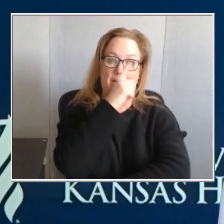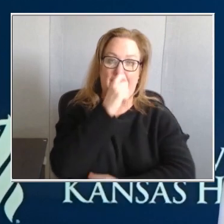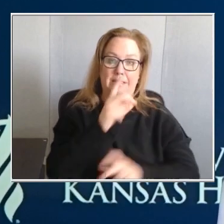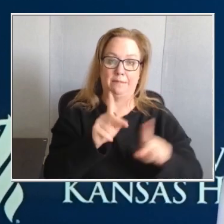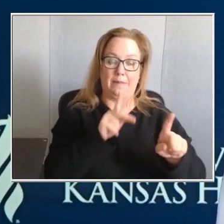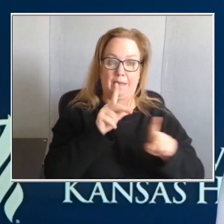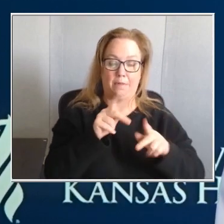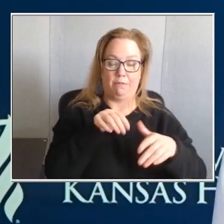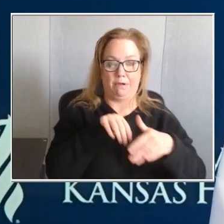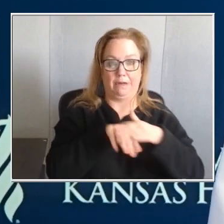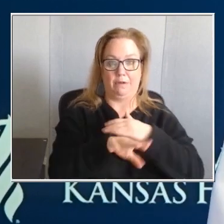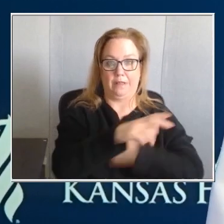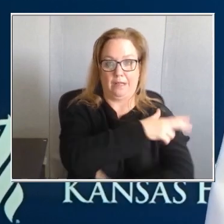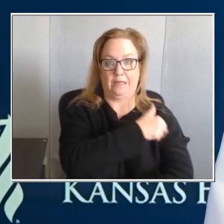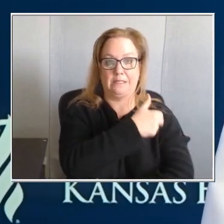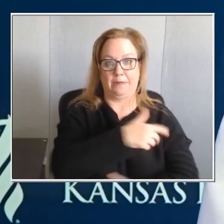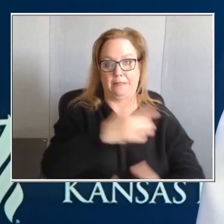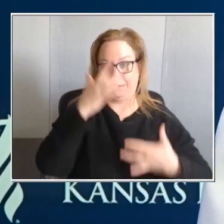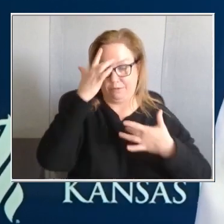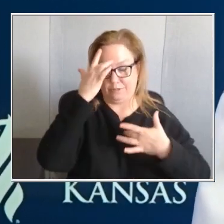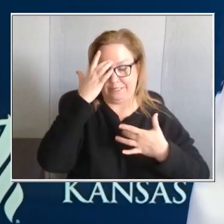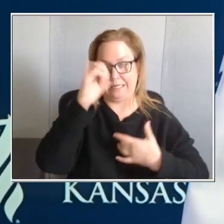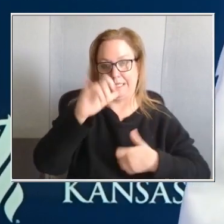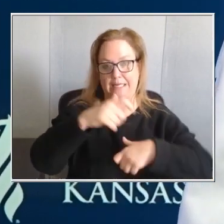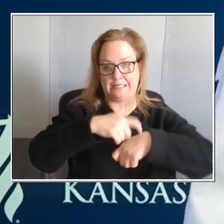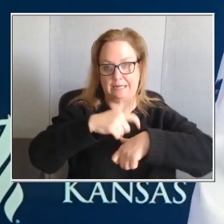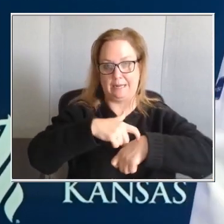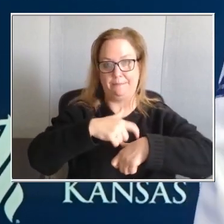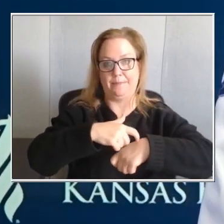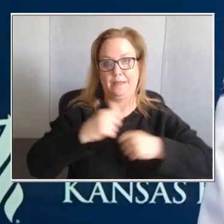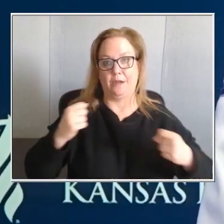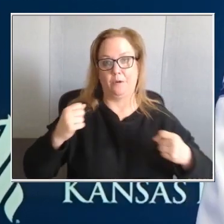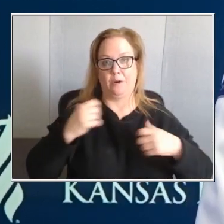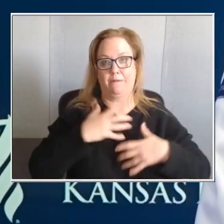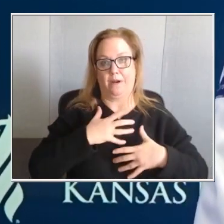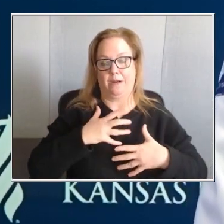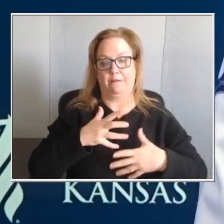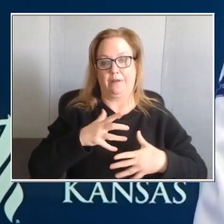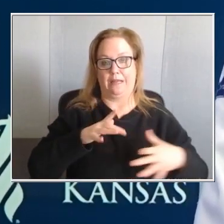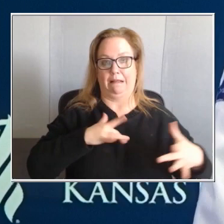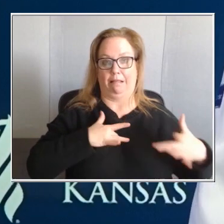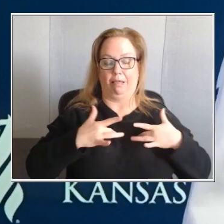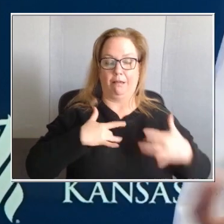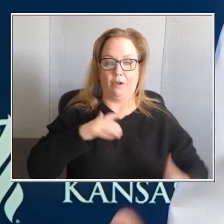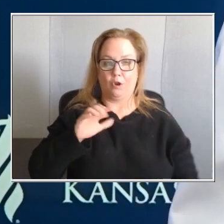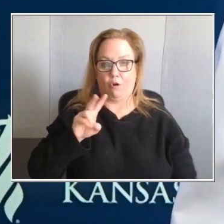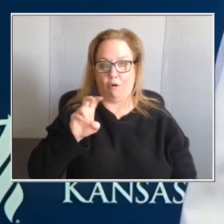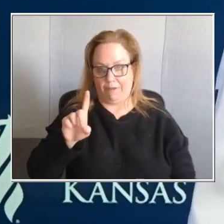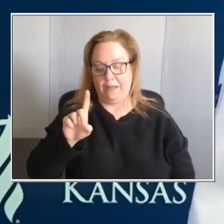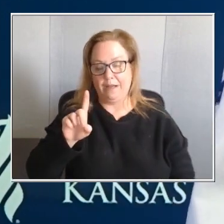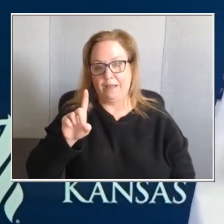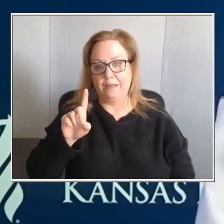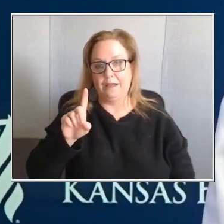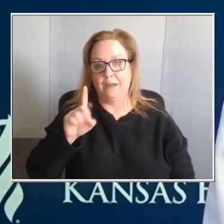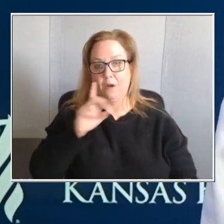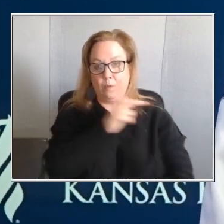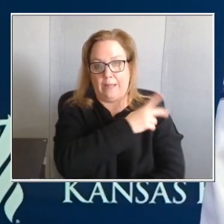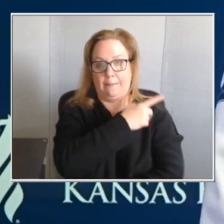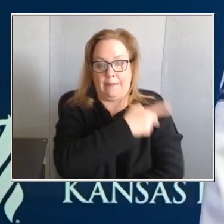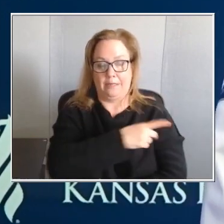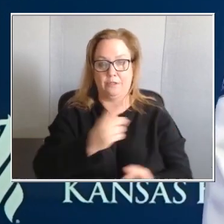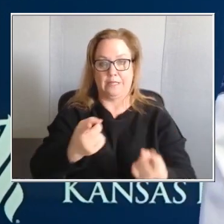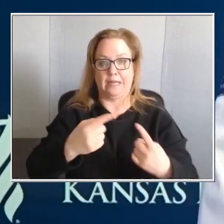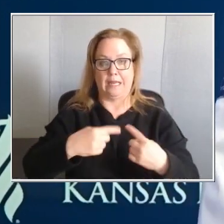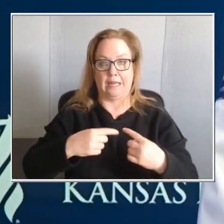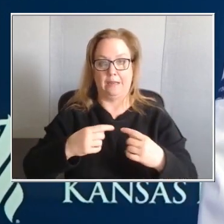to our hospitals Making them with sicker? COVID during that time, and they were afraid of acquiring this. And so we had patients like Katie who came to us